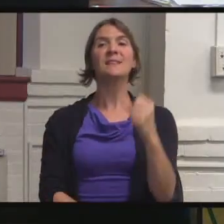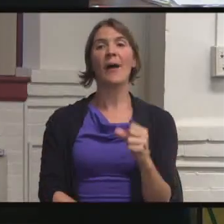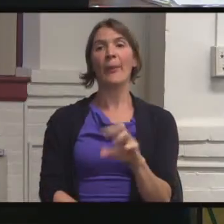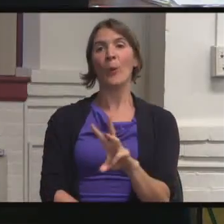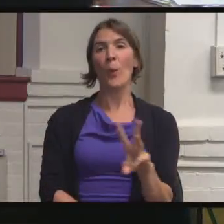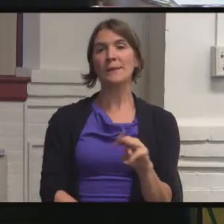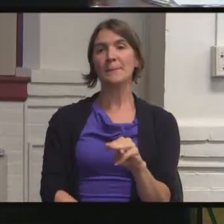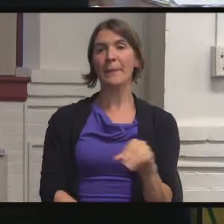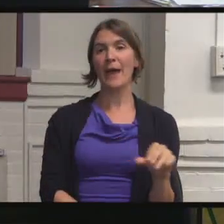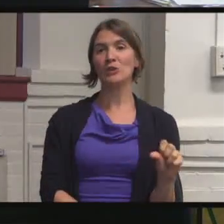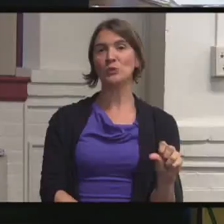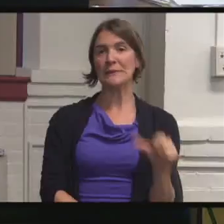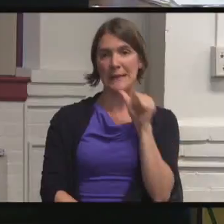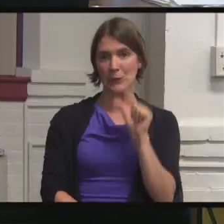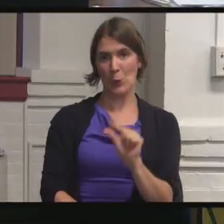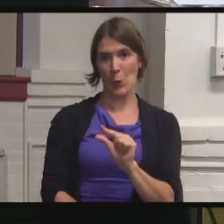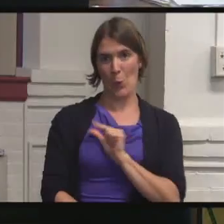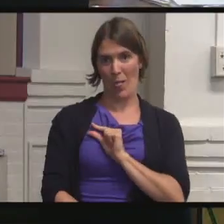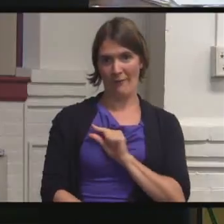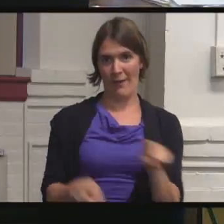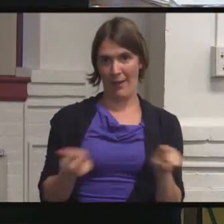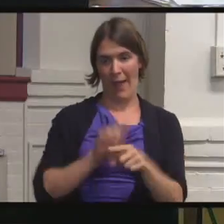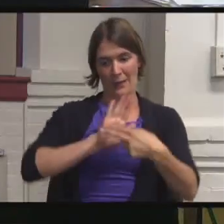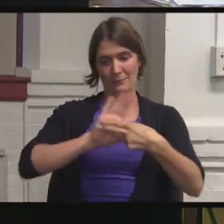southwestern Massachusetts doesn't qualify as scenic.